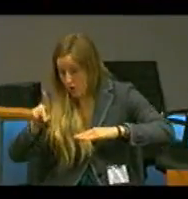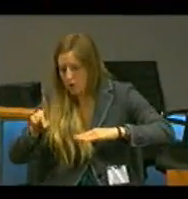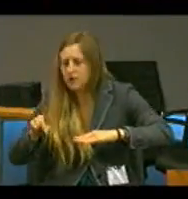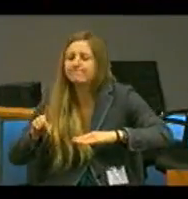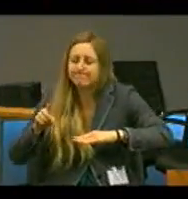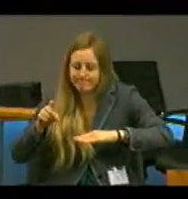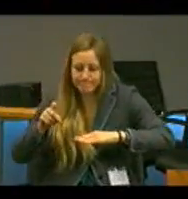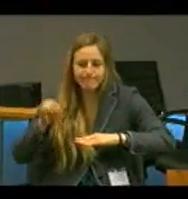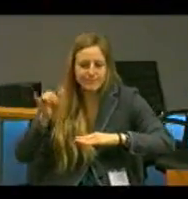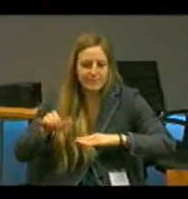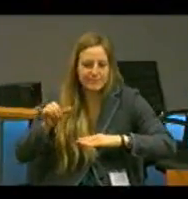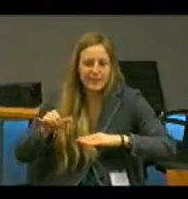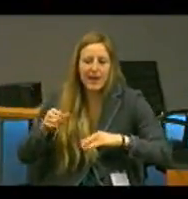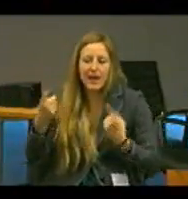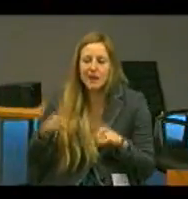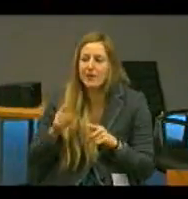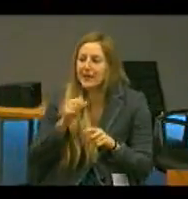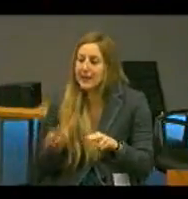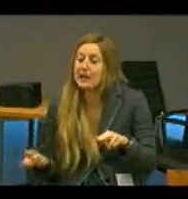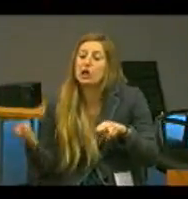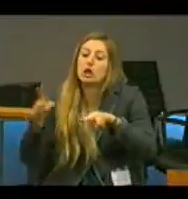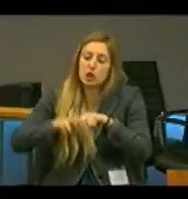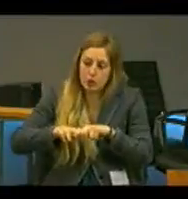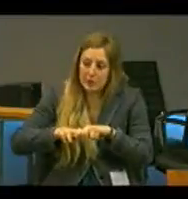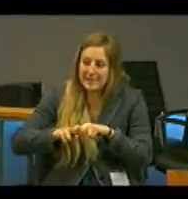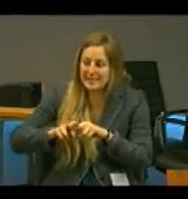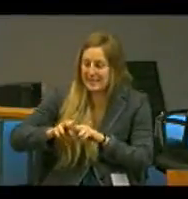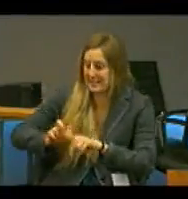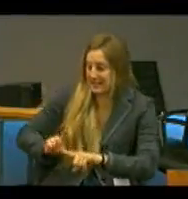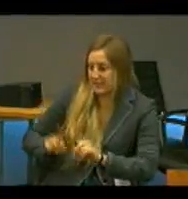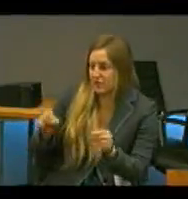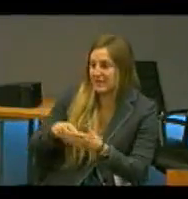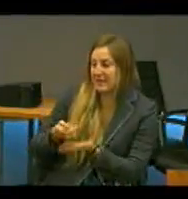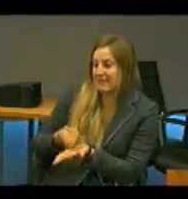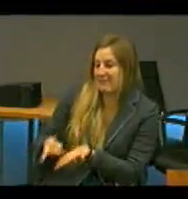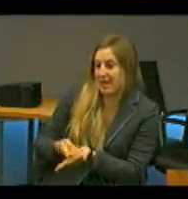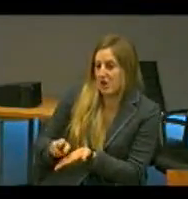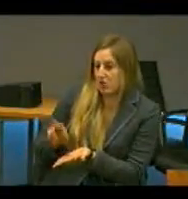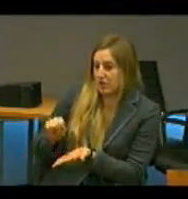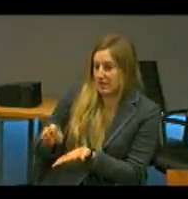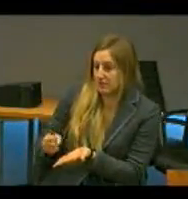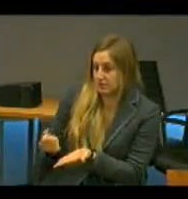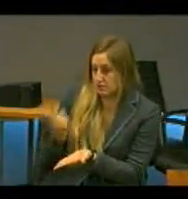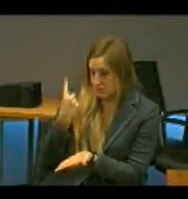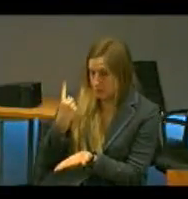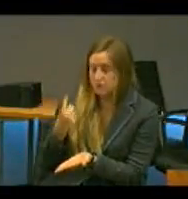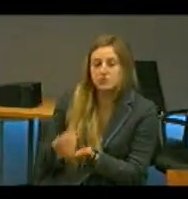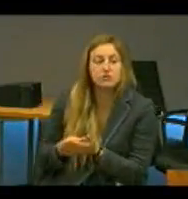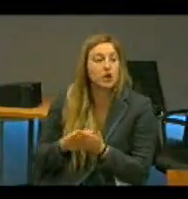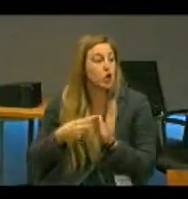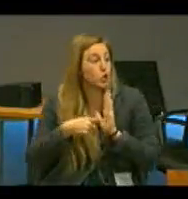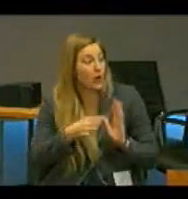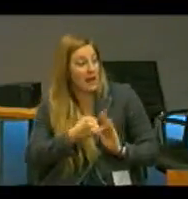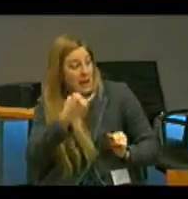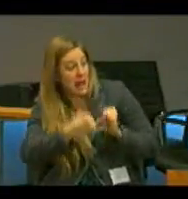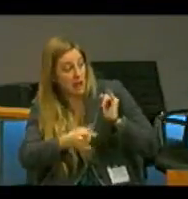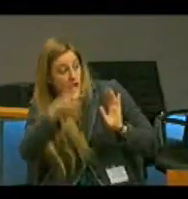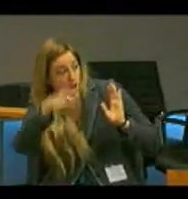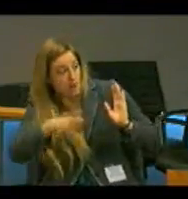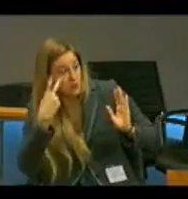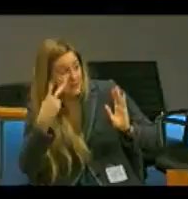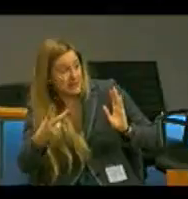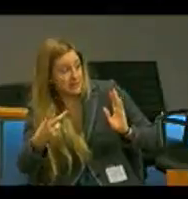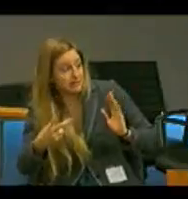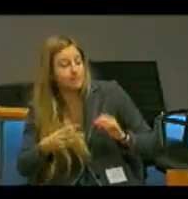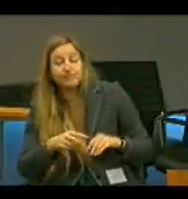pass rates, it tends to increase relative differences in failure rates, as shown in the last column. Initially,